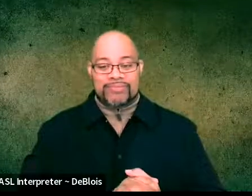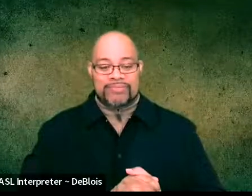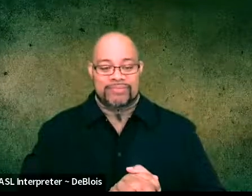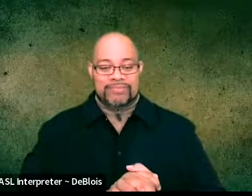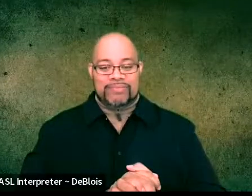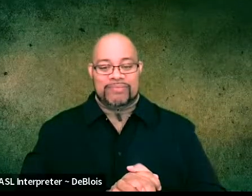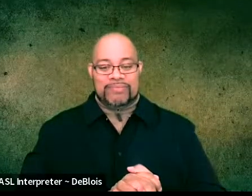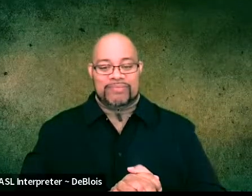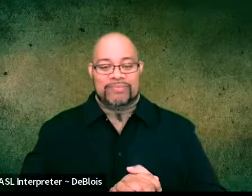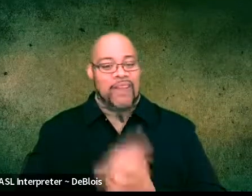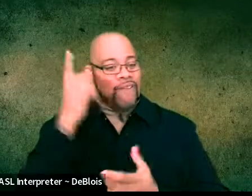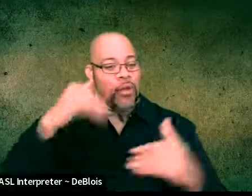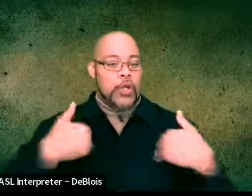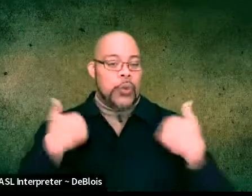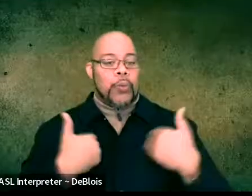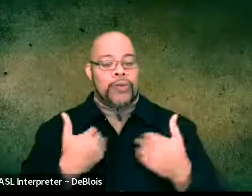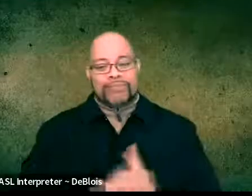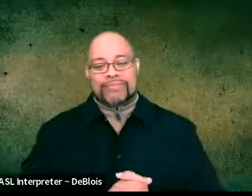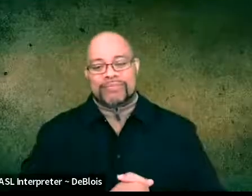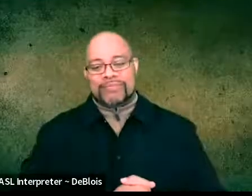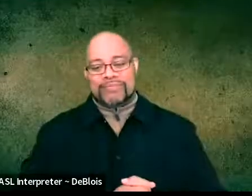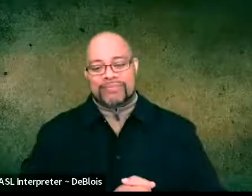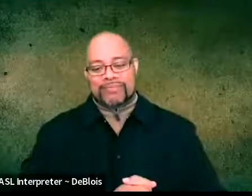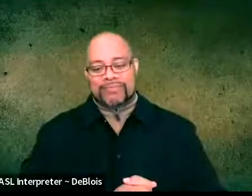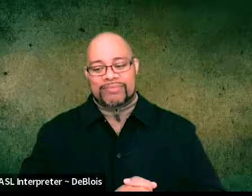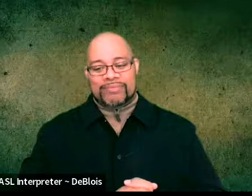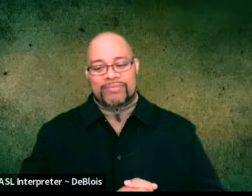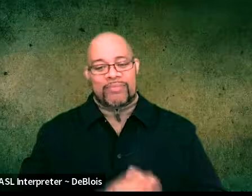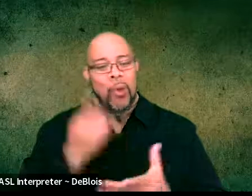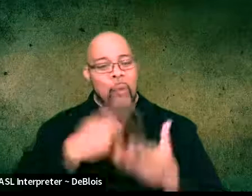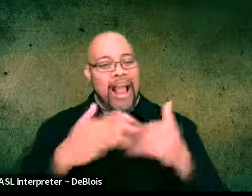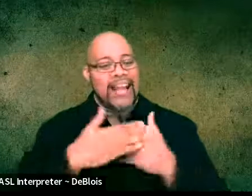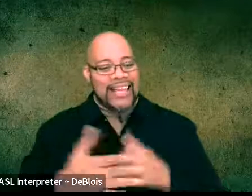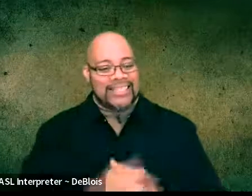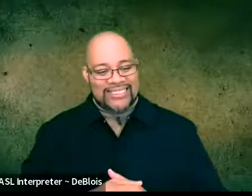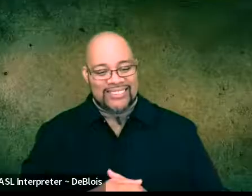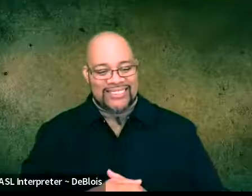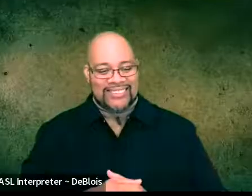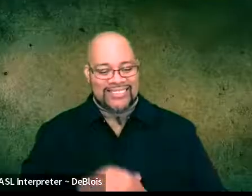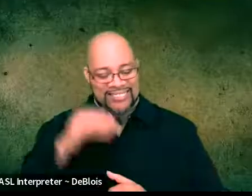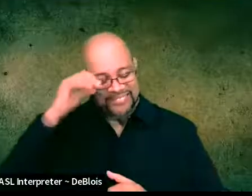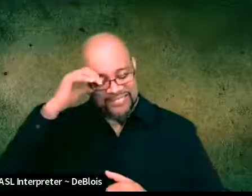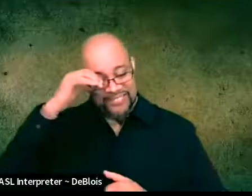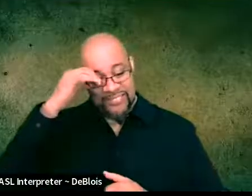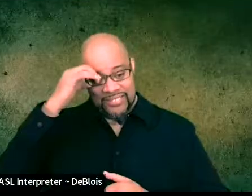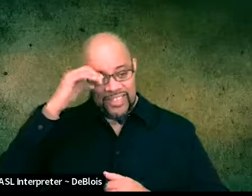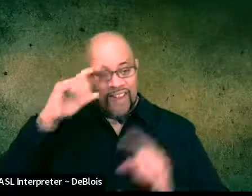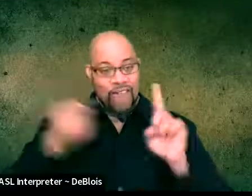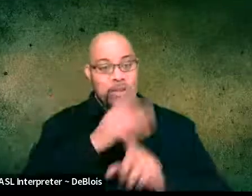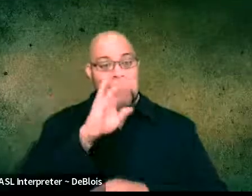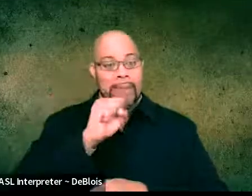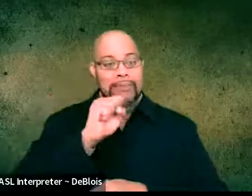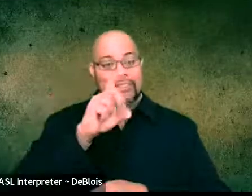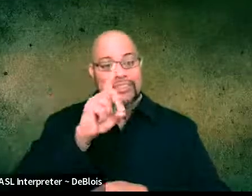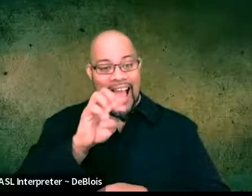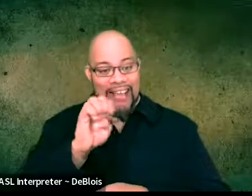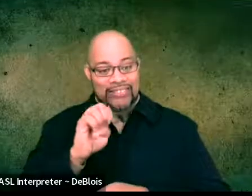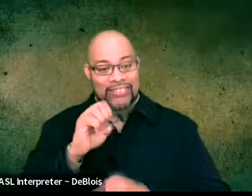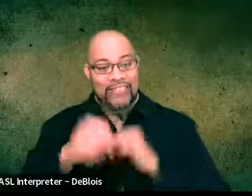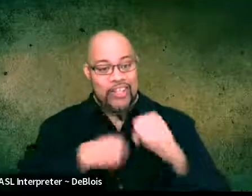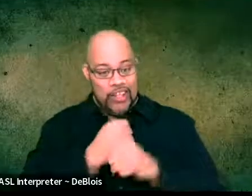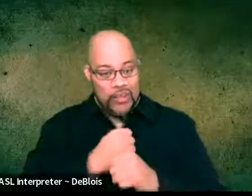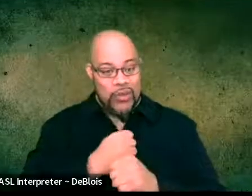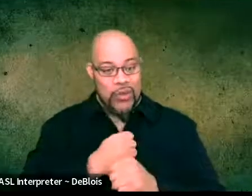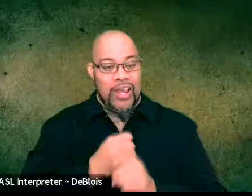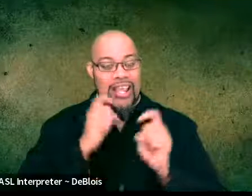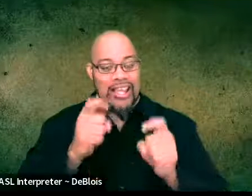the youth. So, okay, what's next? What we doing next? Our first BIMS Dives of the year. We're giving